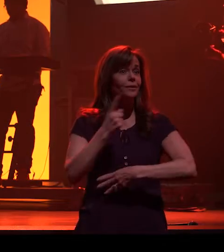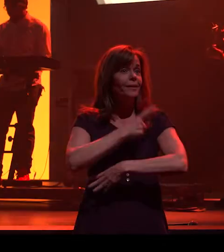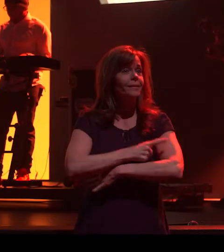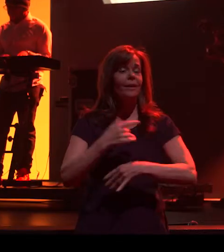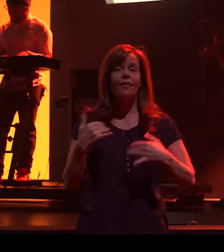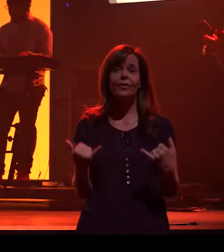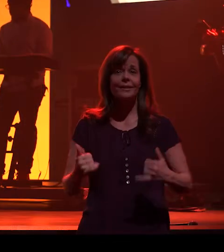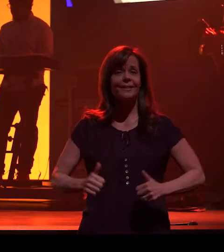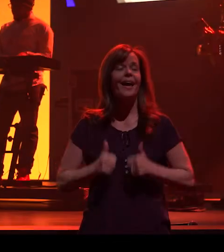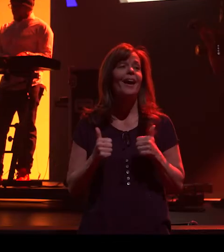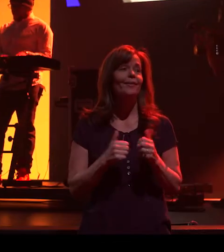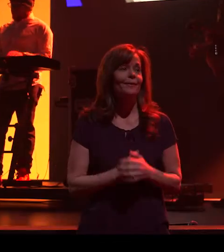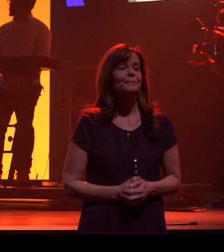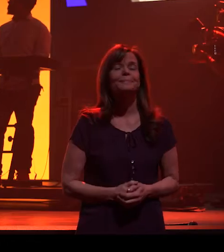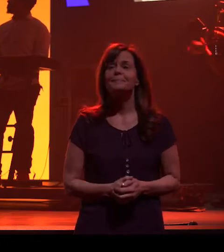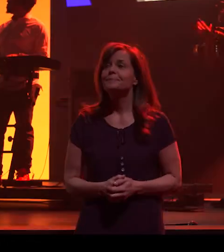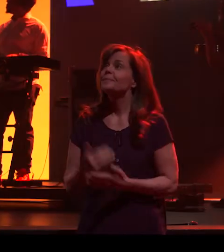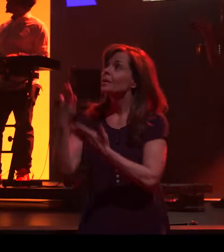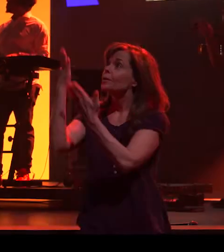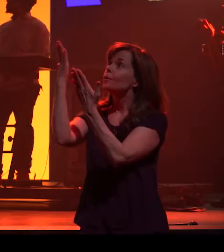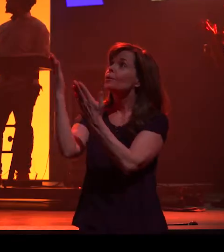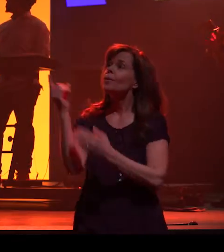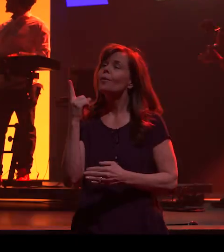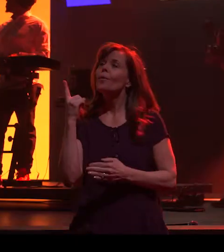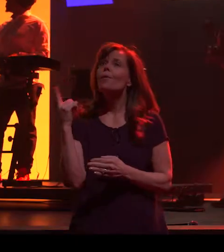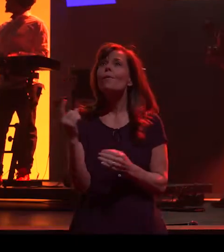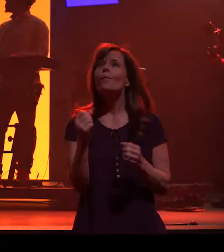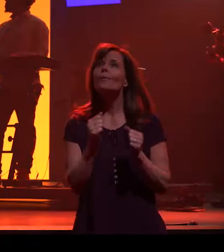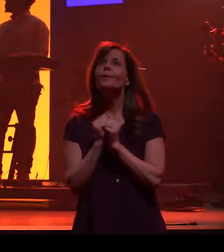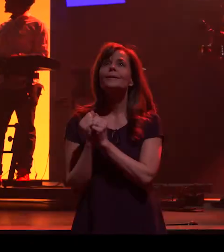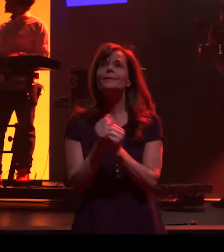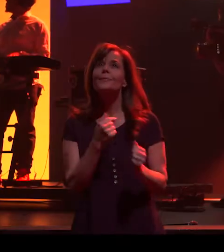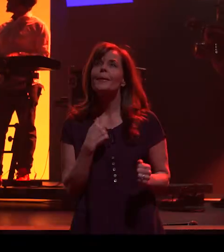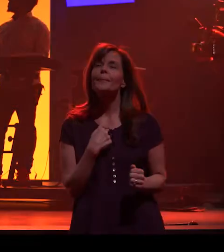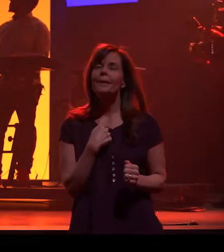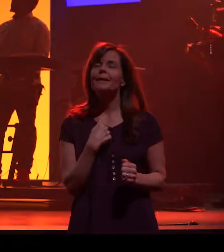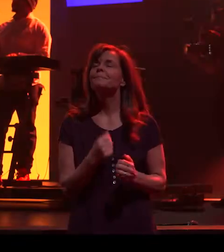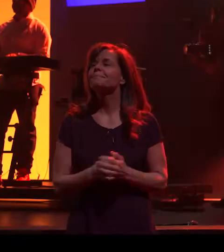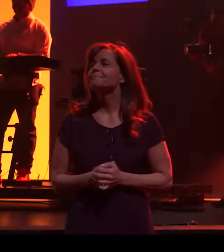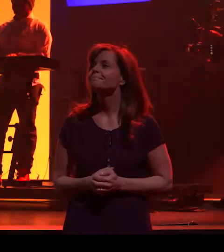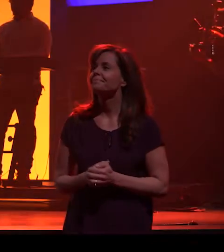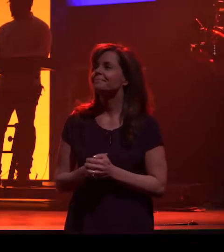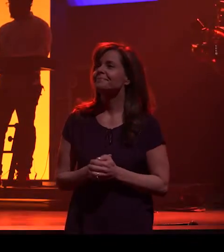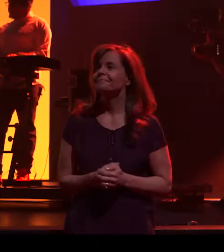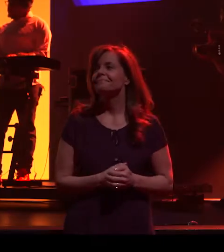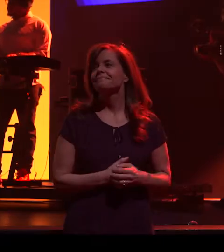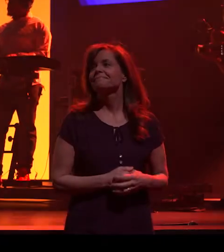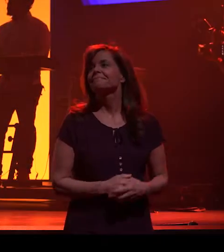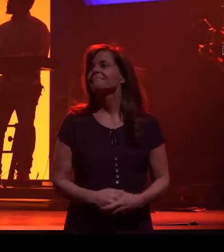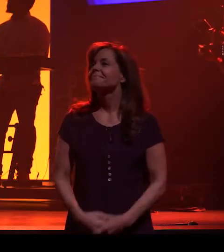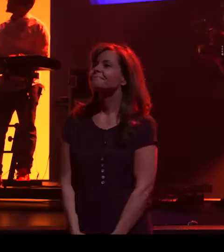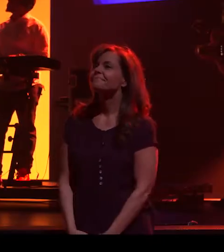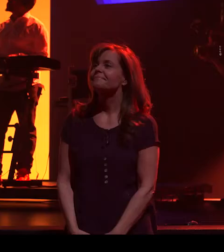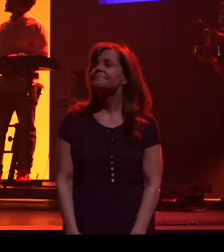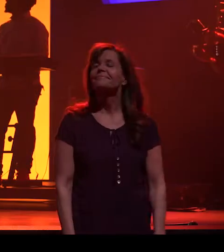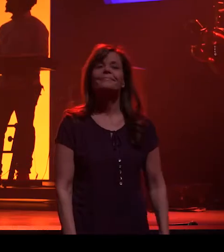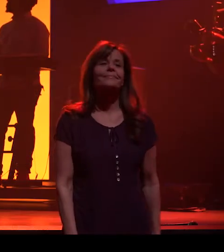of this life. You were always on my side.